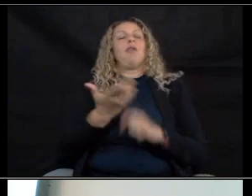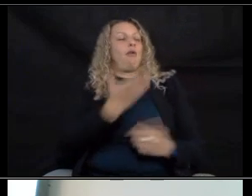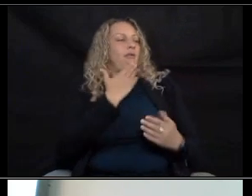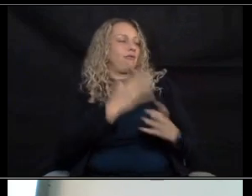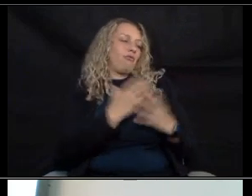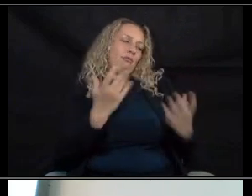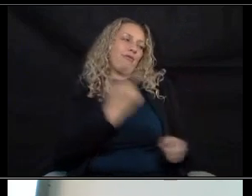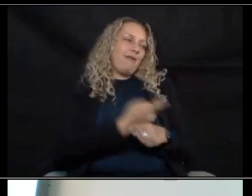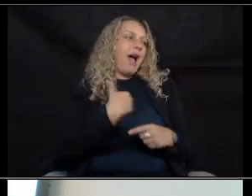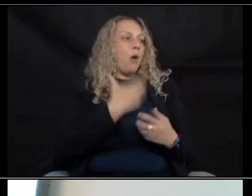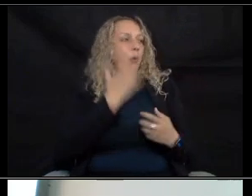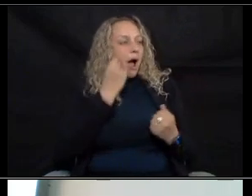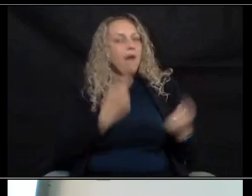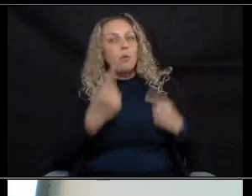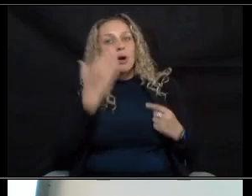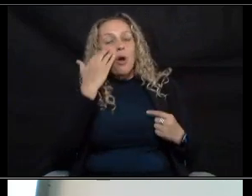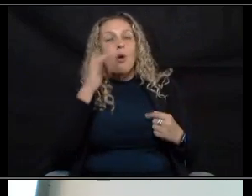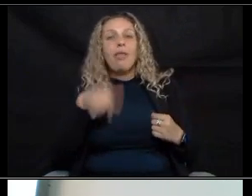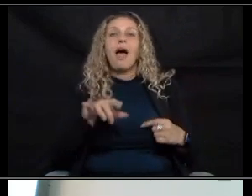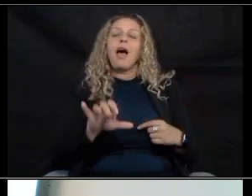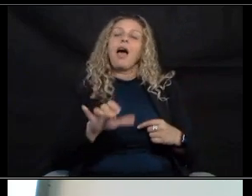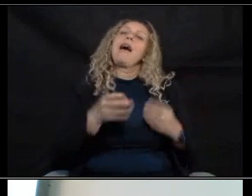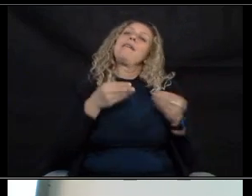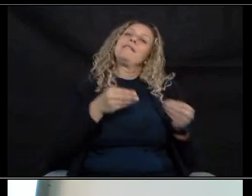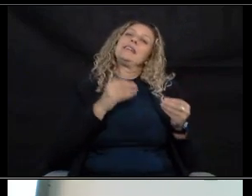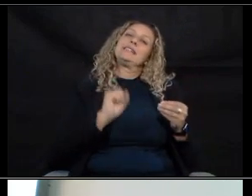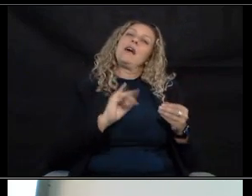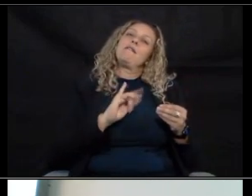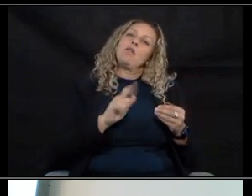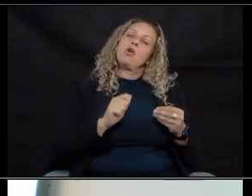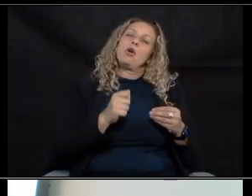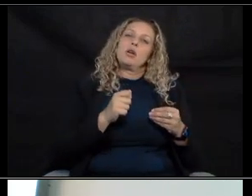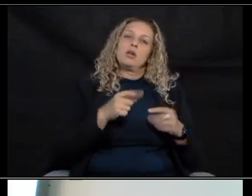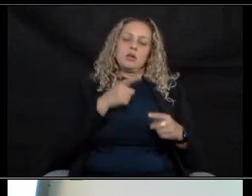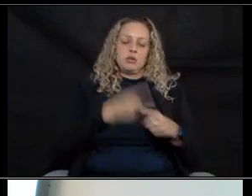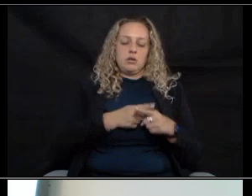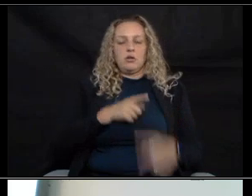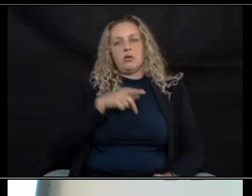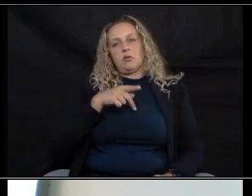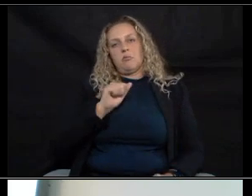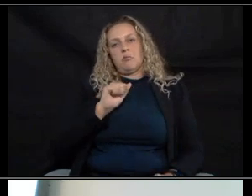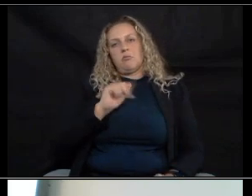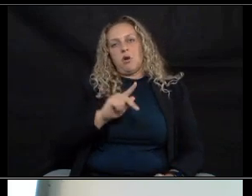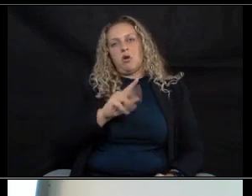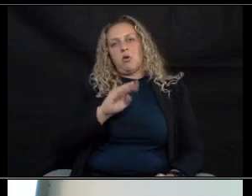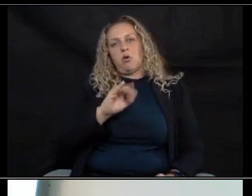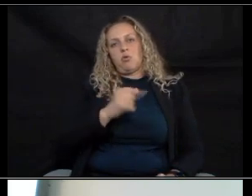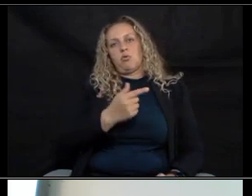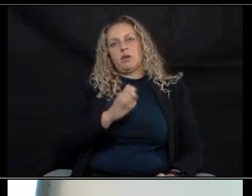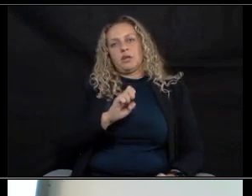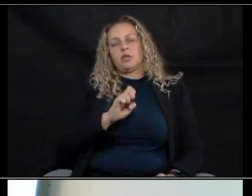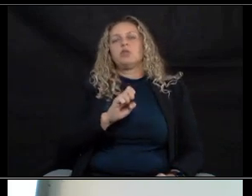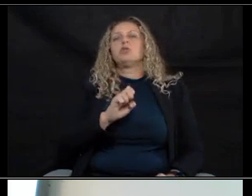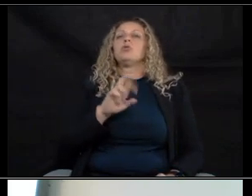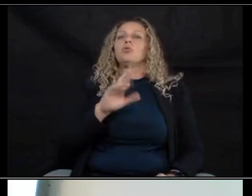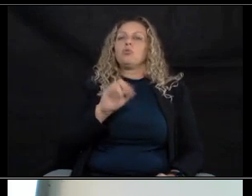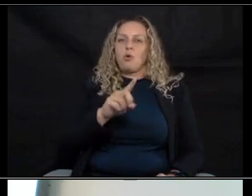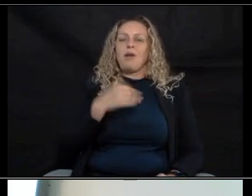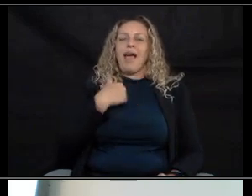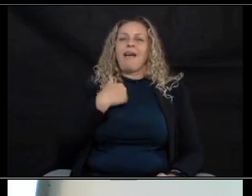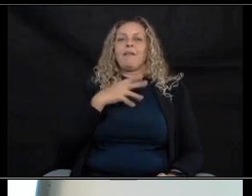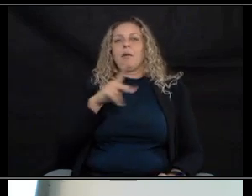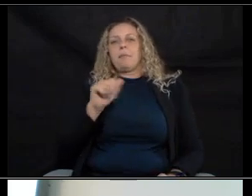make sure that everybody knows that Feeding South Florida off of Park Ridge Rose has a pantry. So if you are